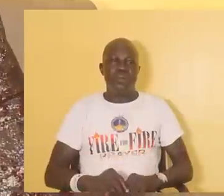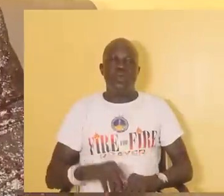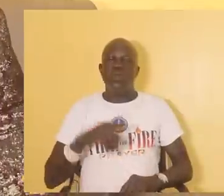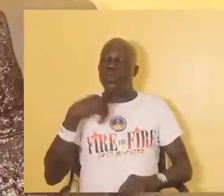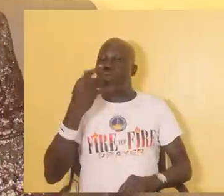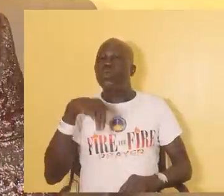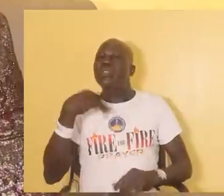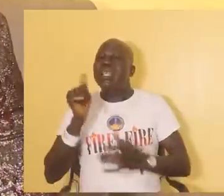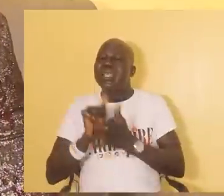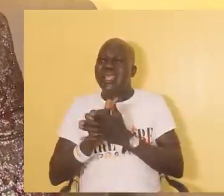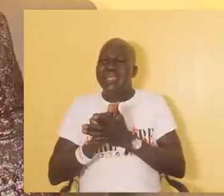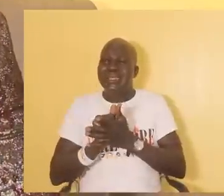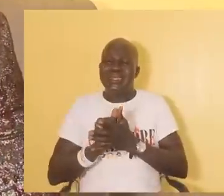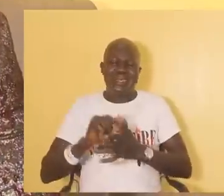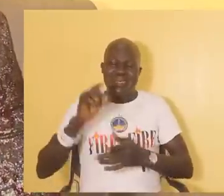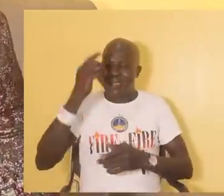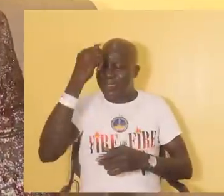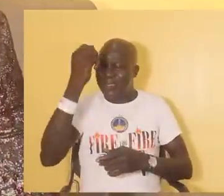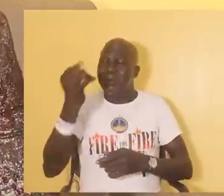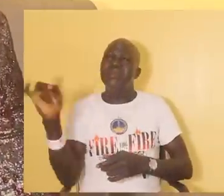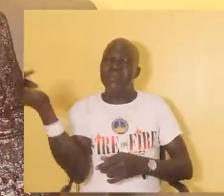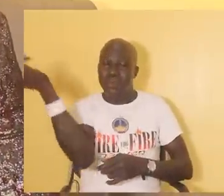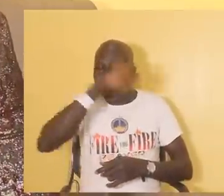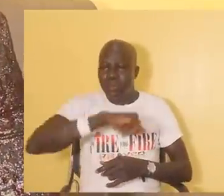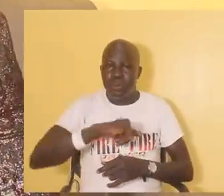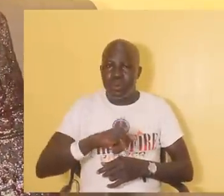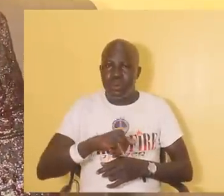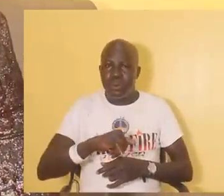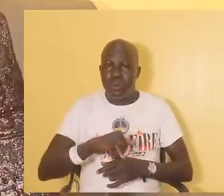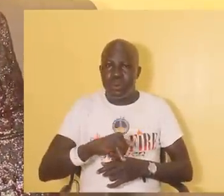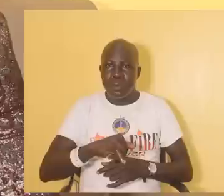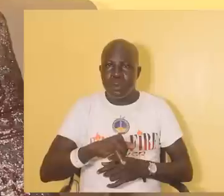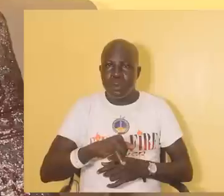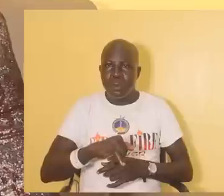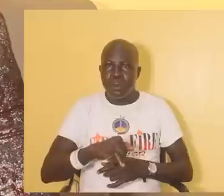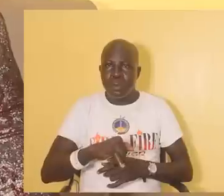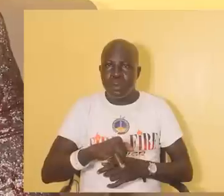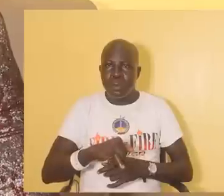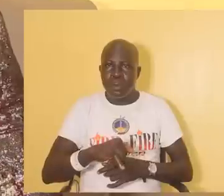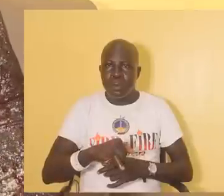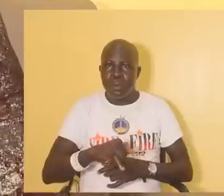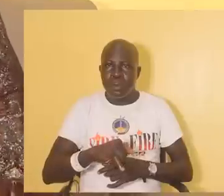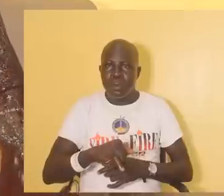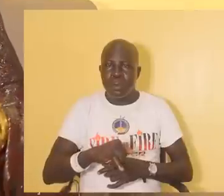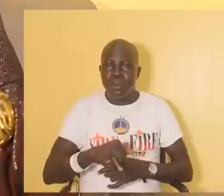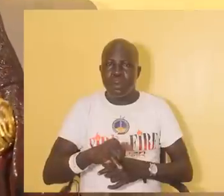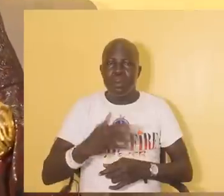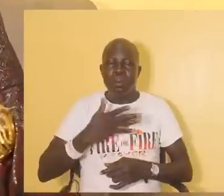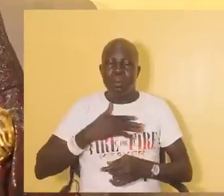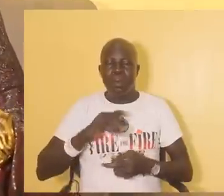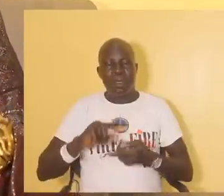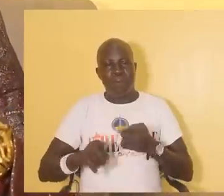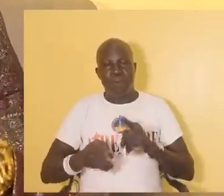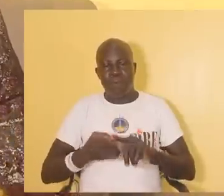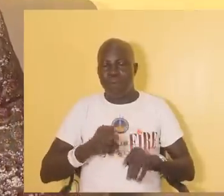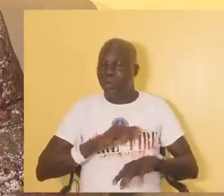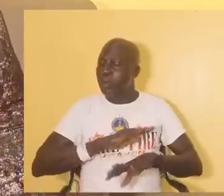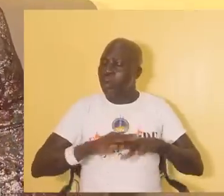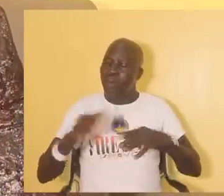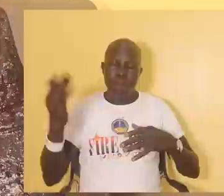the people that say dream is full? Or let me say, can you kọjú jọlọ́run rẹ